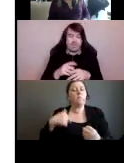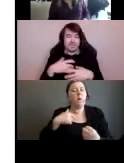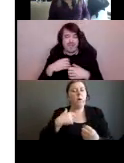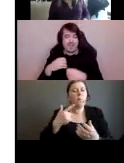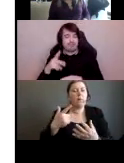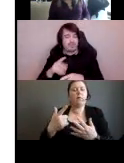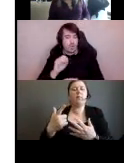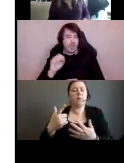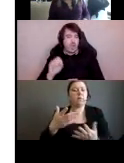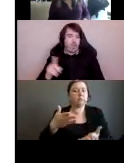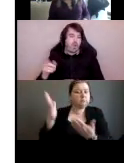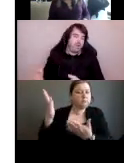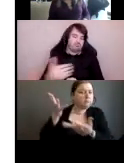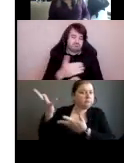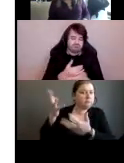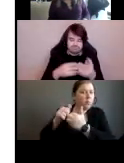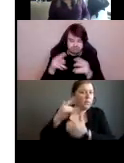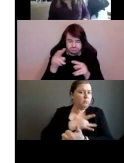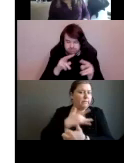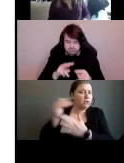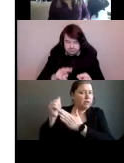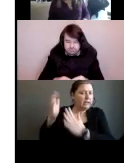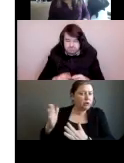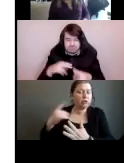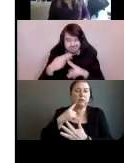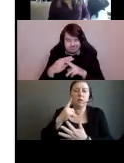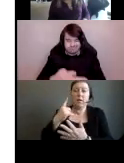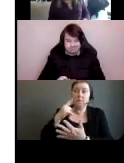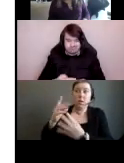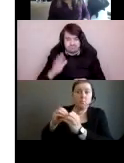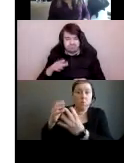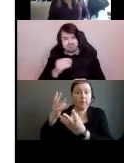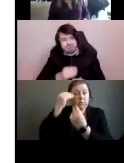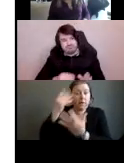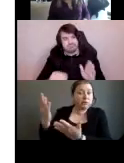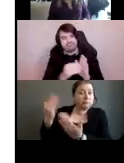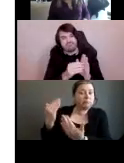to the provincial leaders for more information and resolution.